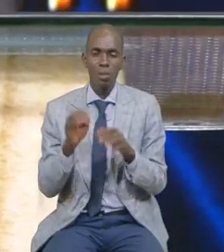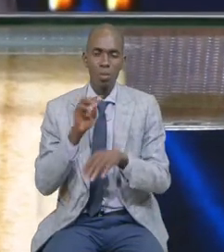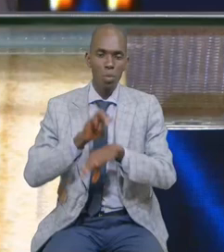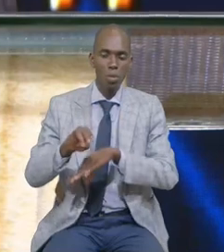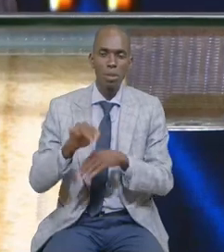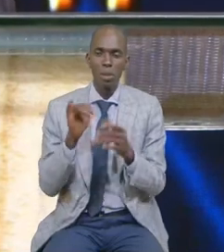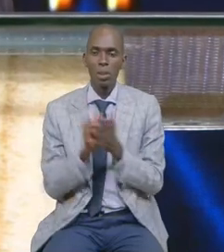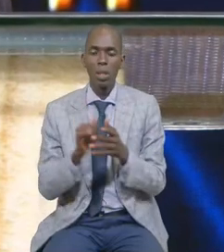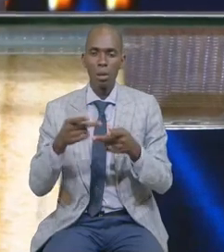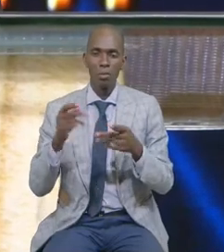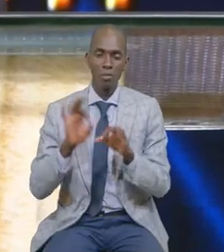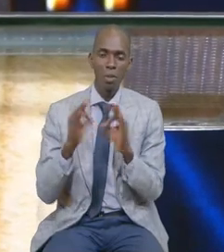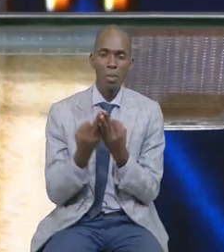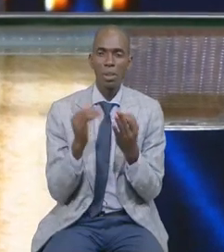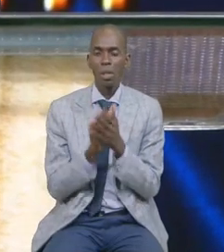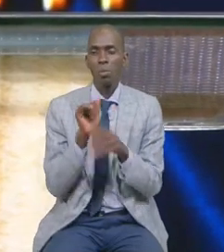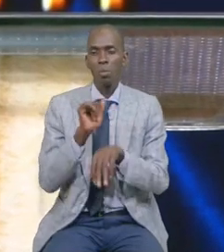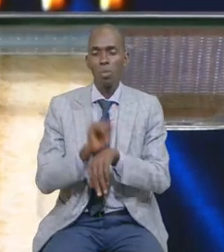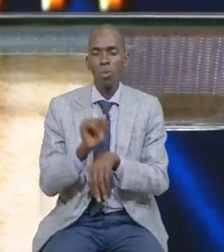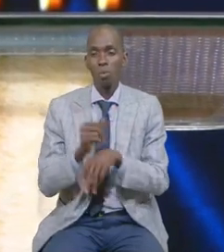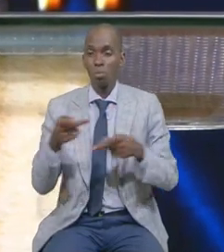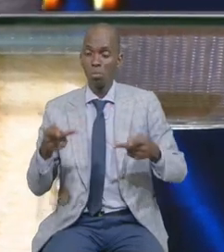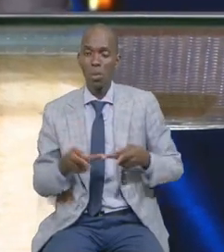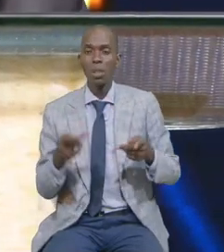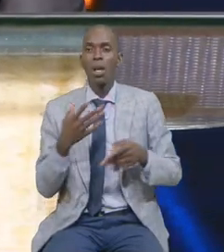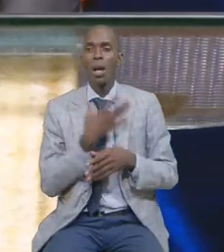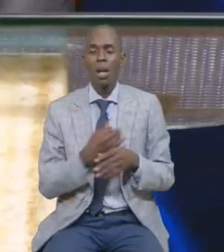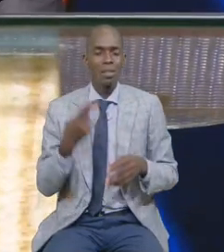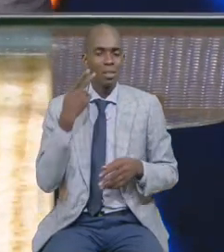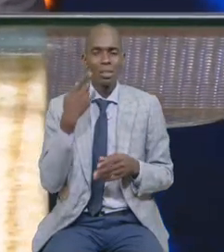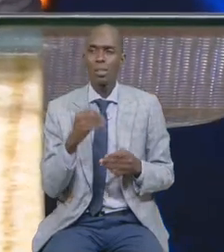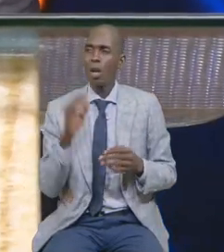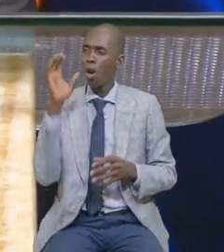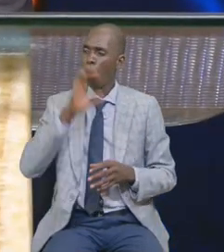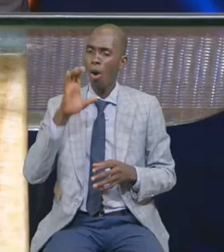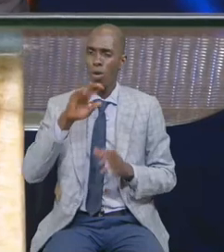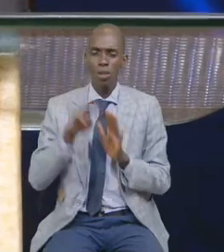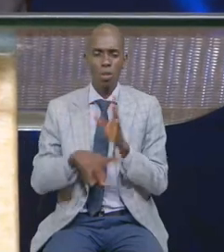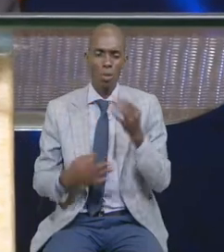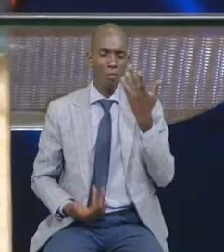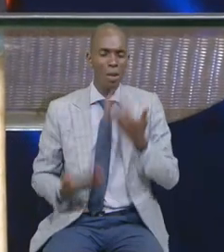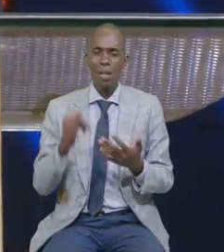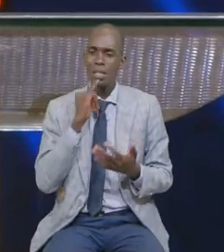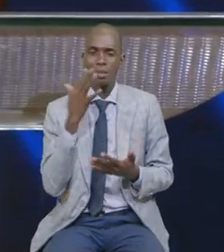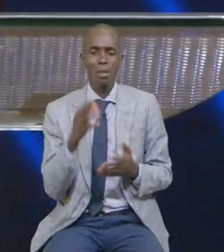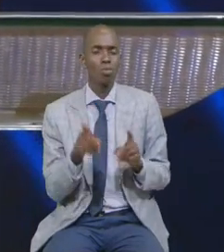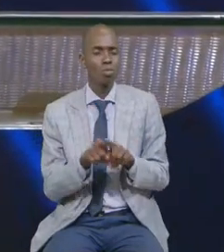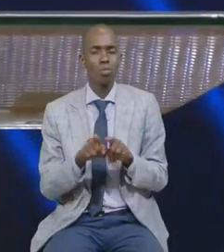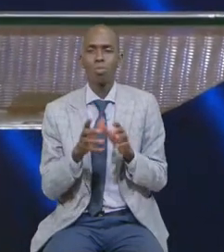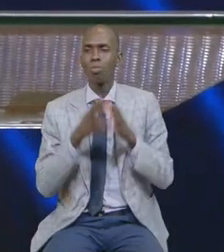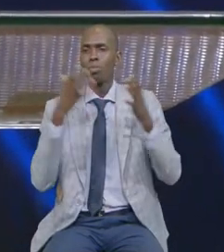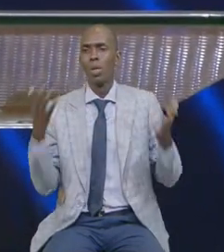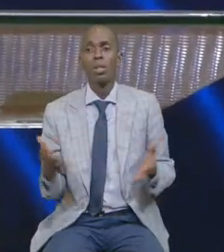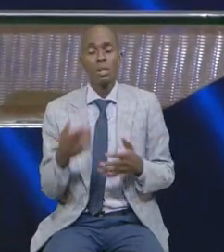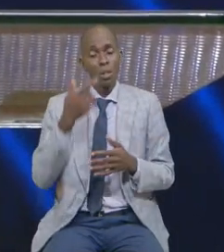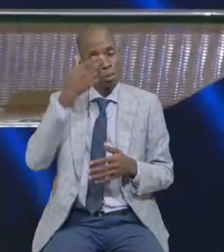of work. And but the fire, the heat is so much. You say, well, if it's because of work, I don't need money. I don't want money. I don't